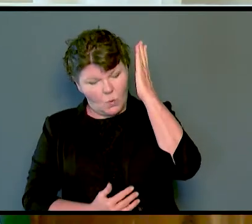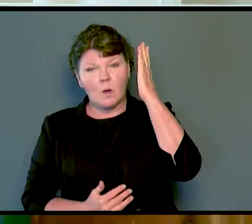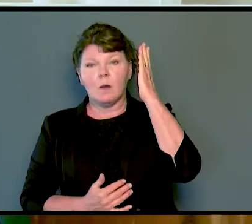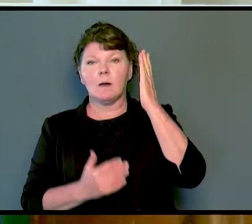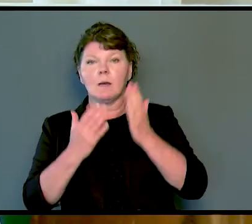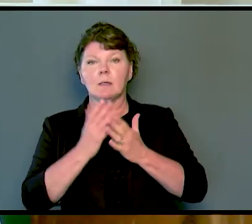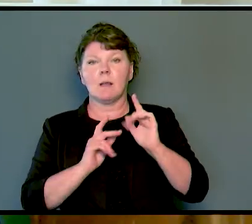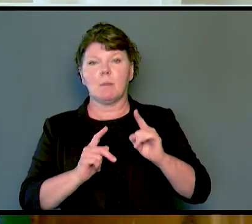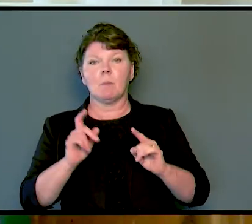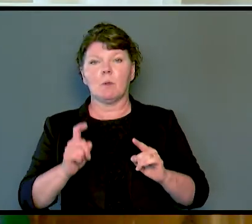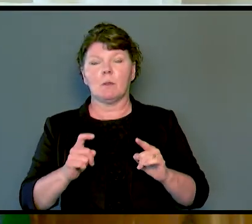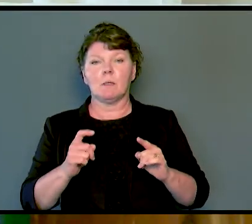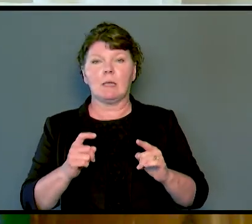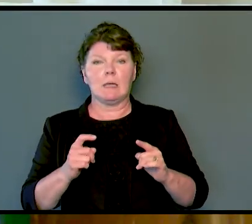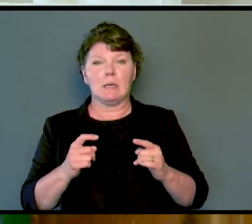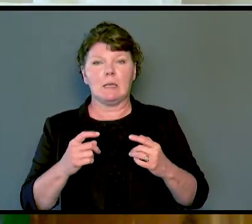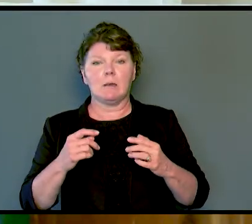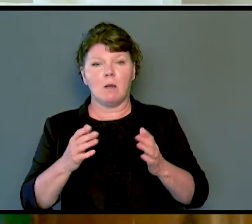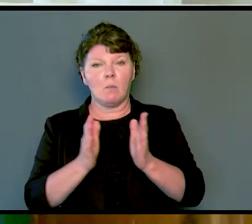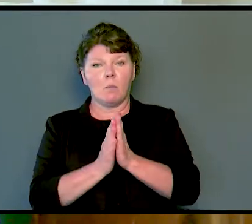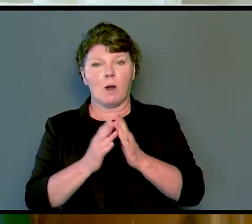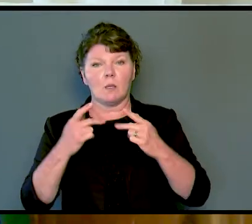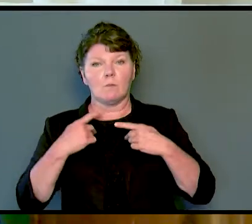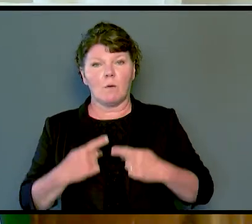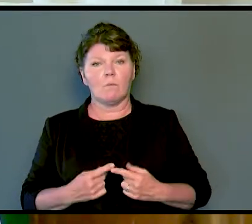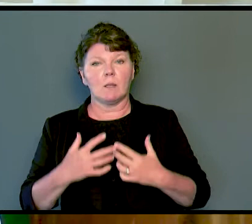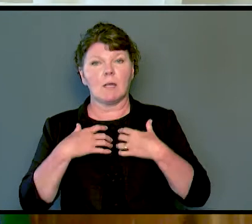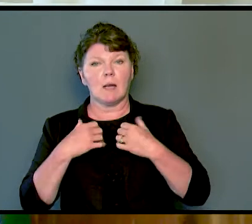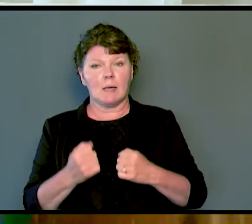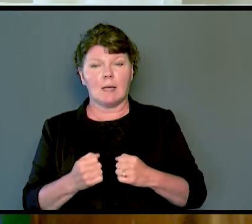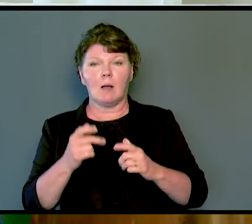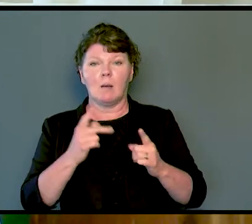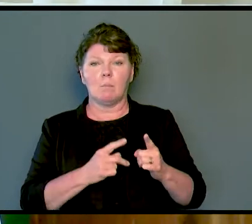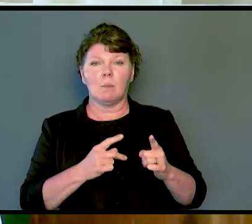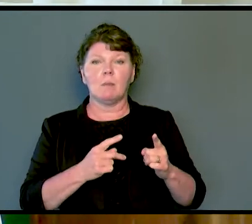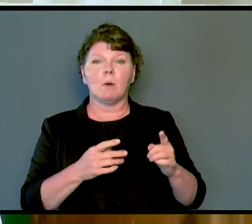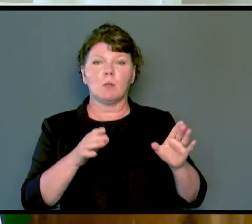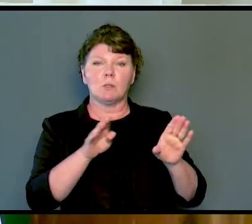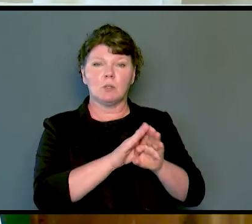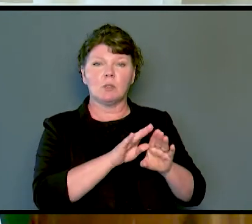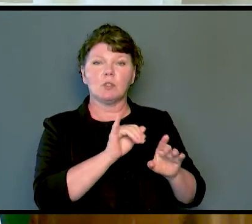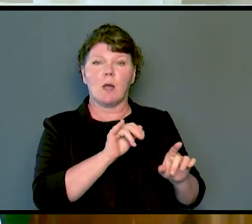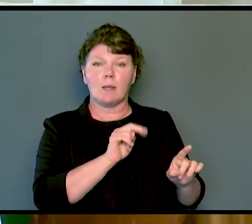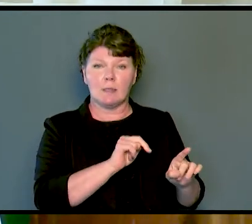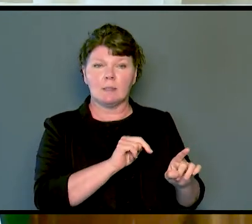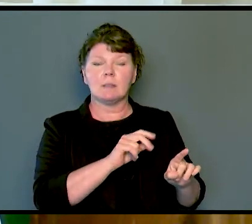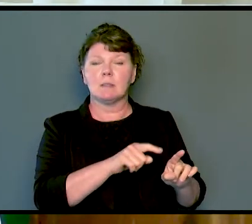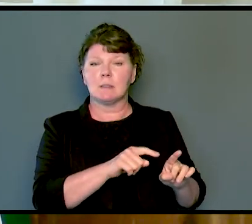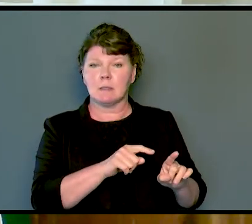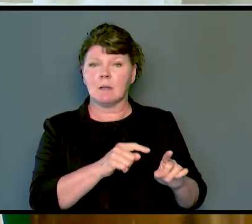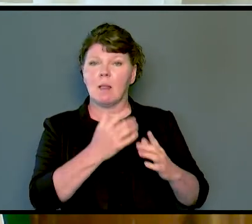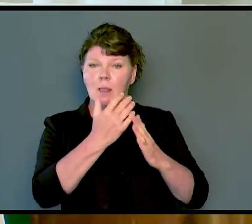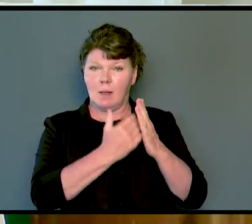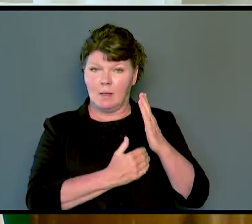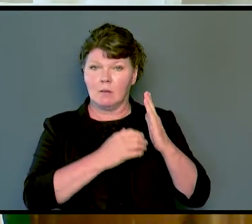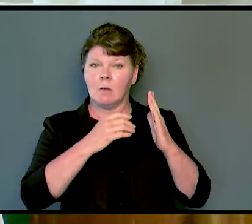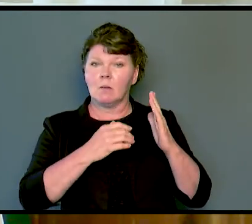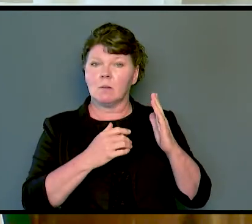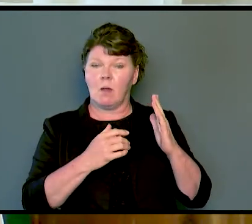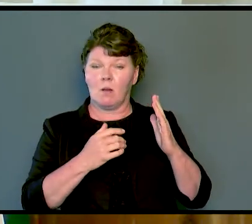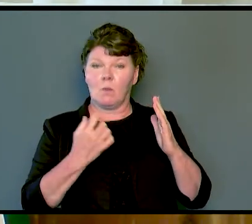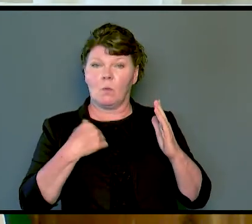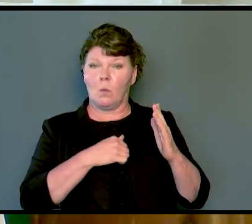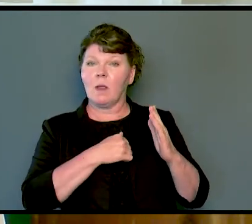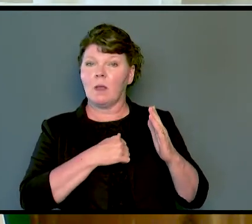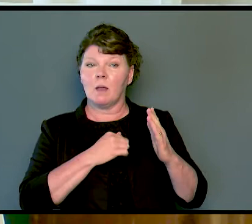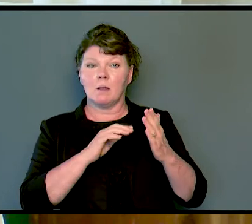of people who need prayers for physical healing. The list of shut-ins in many churches is quite long. The older we